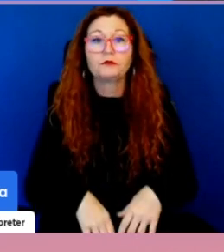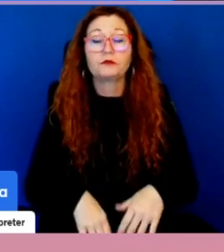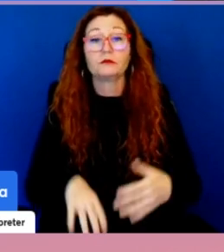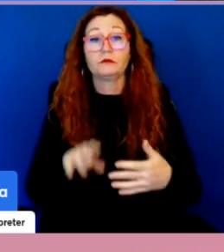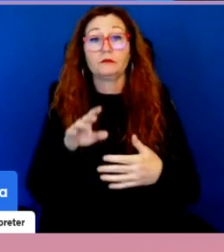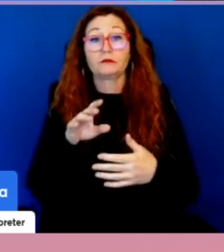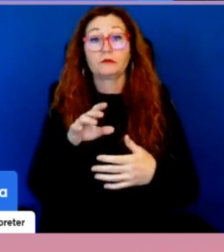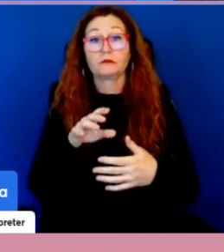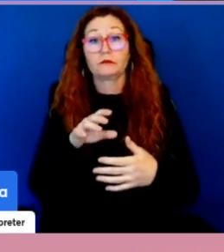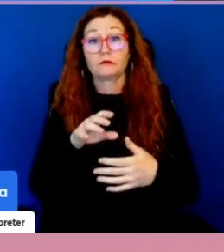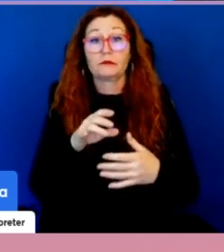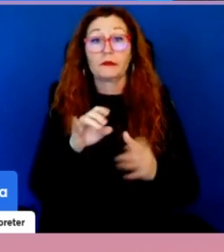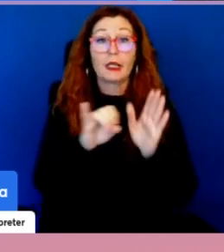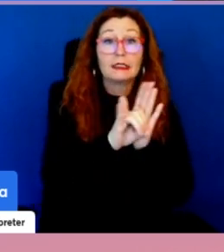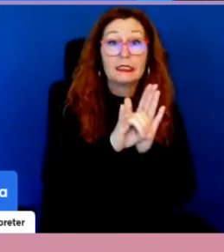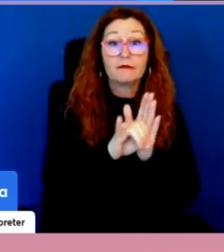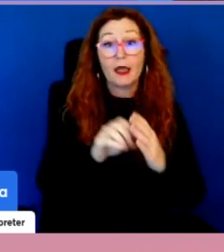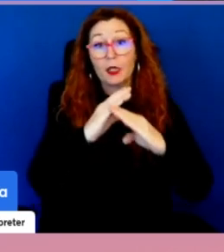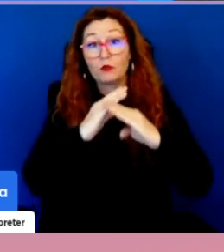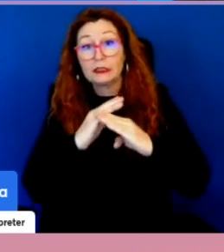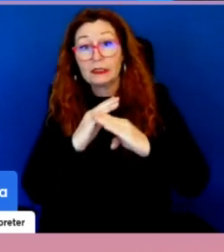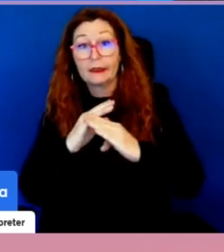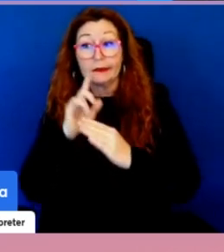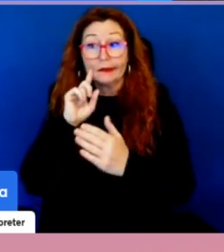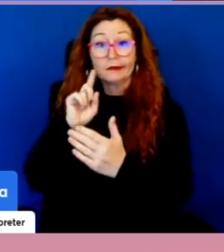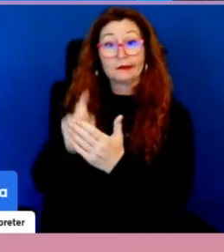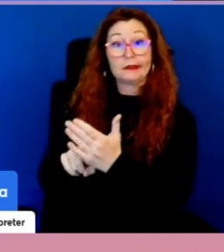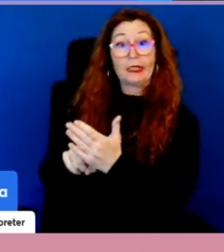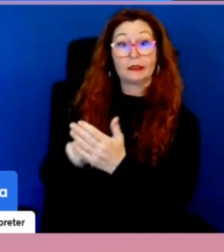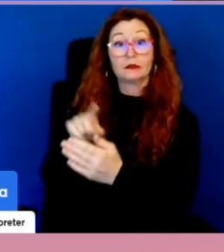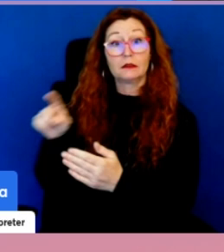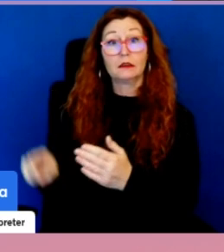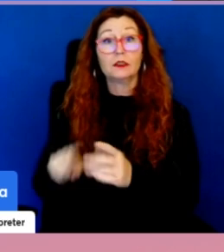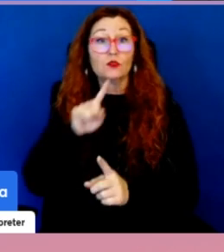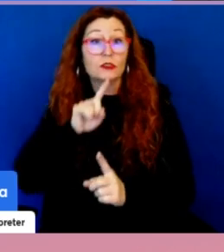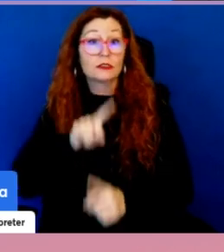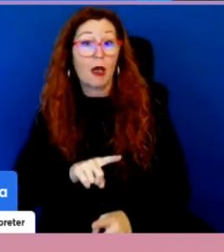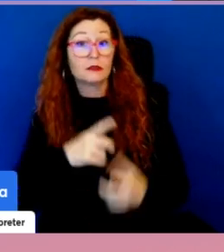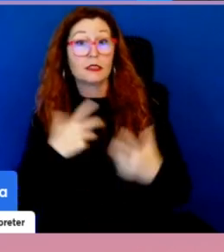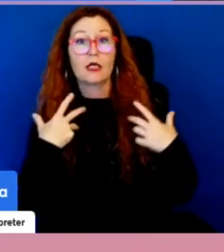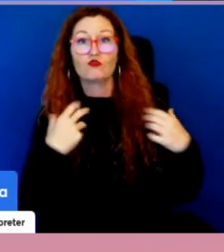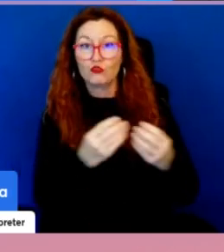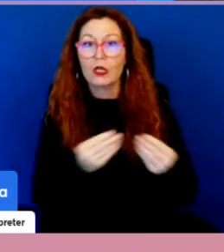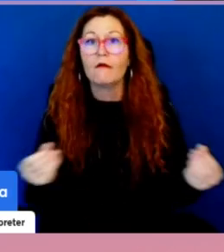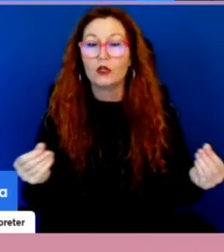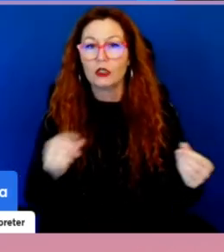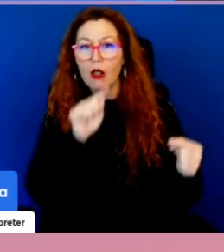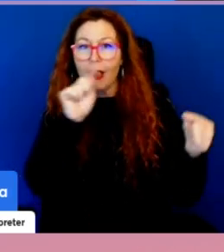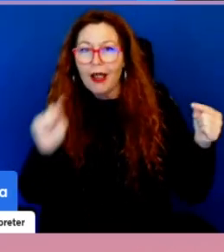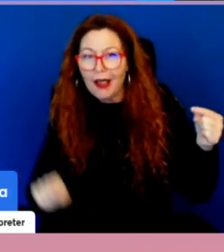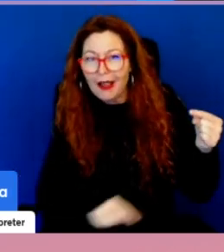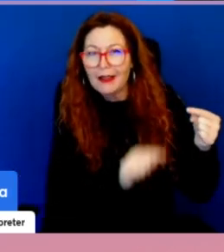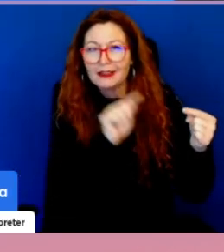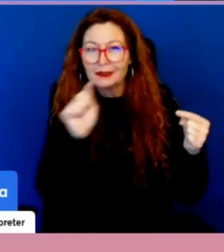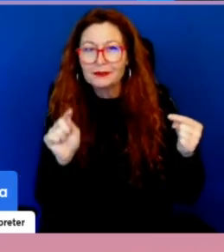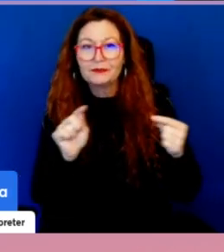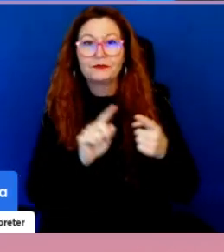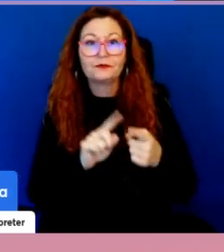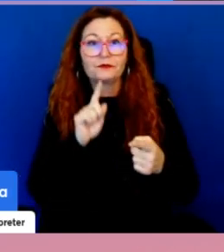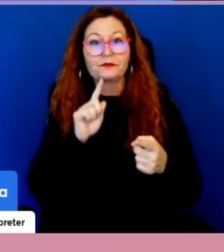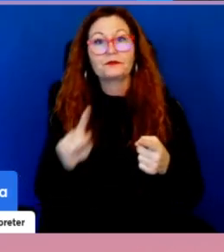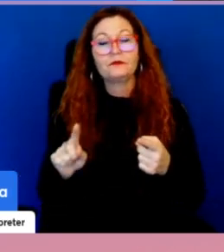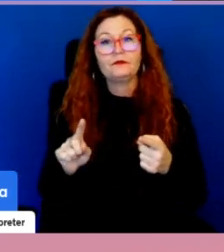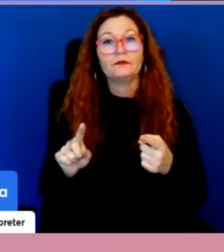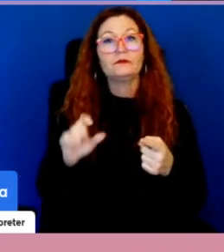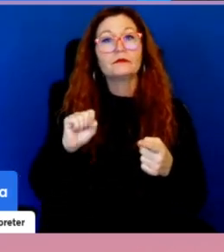protect, detect, respond, and recover. And this has a lot of alignment between SOC 2. SOC 2 assesses an